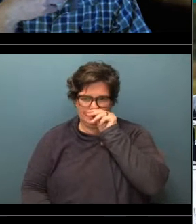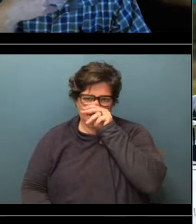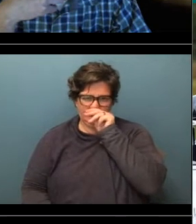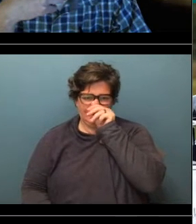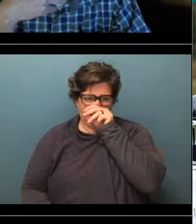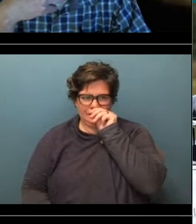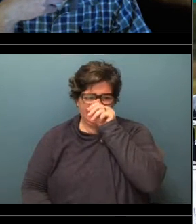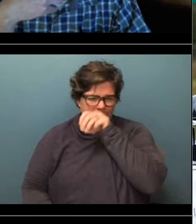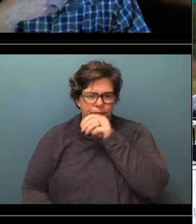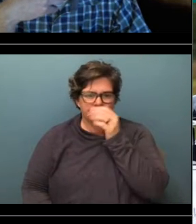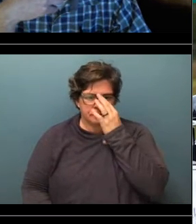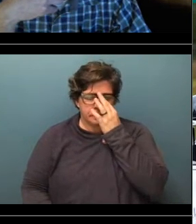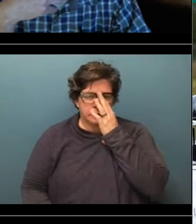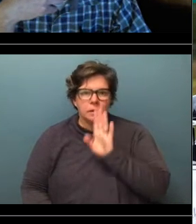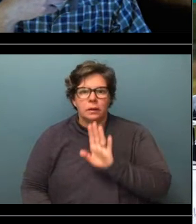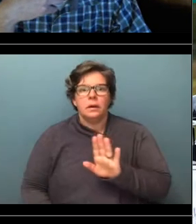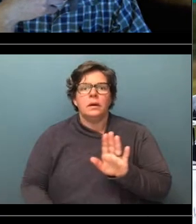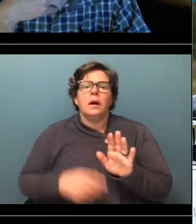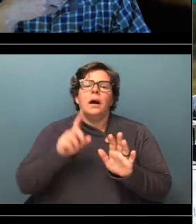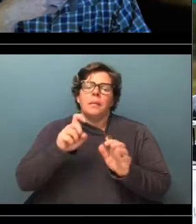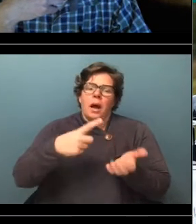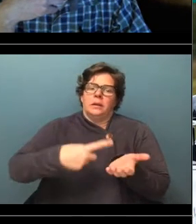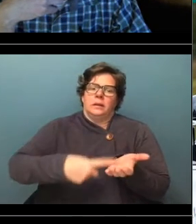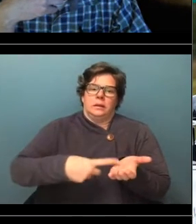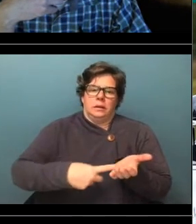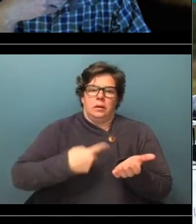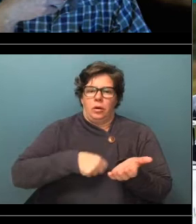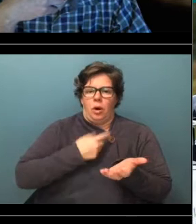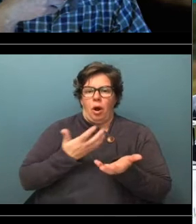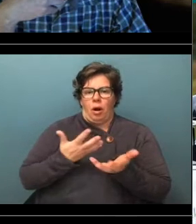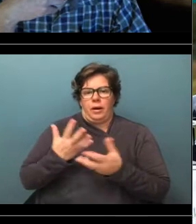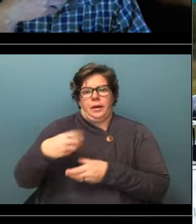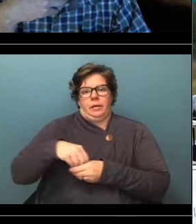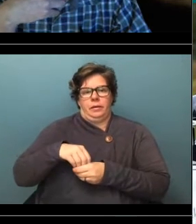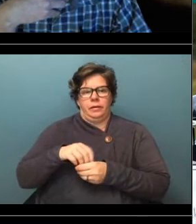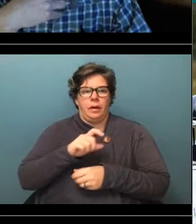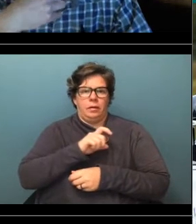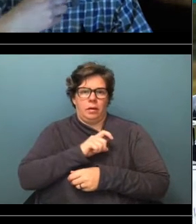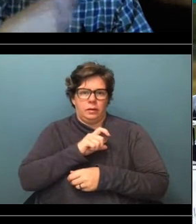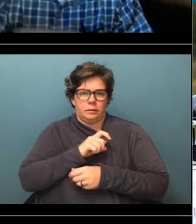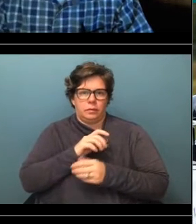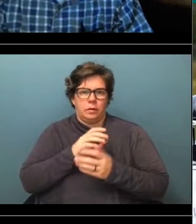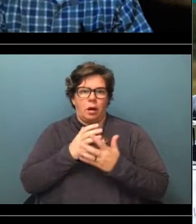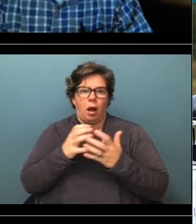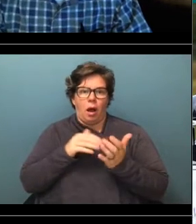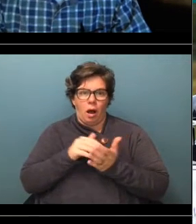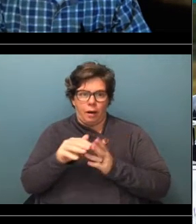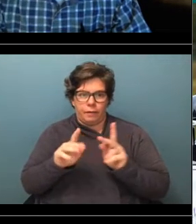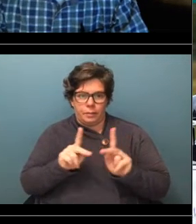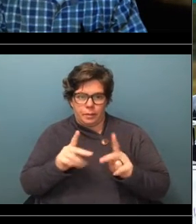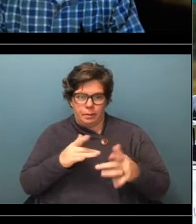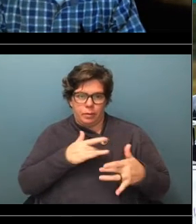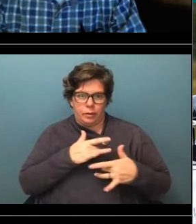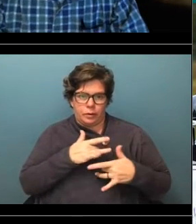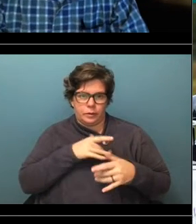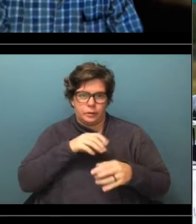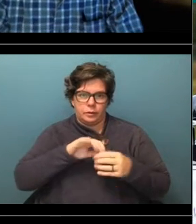So it's important to address our interactions with law enforcement because I know that is a big concern for people in the